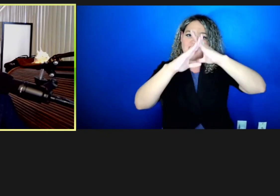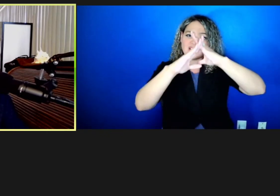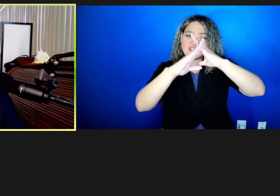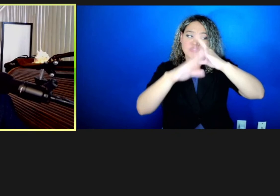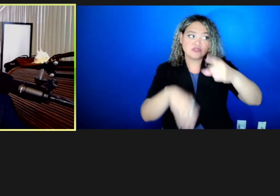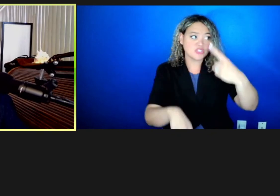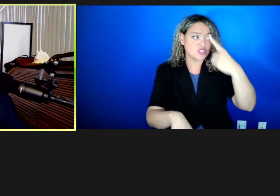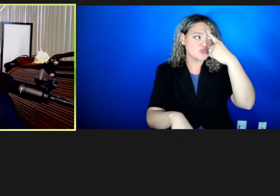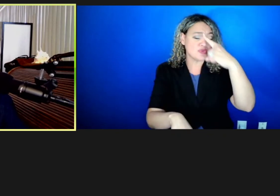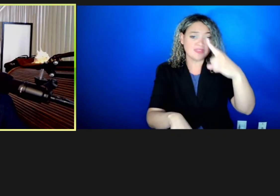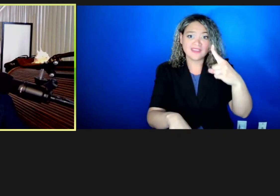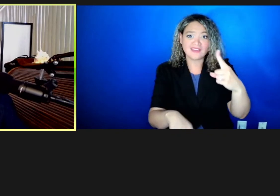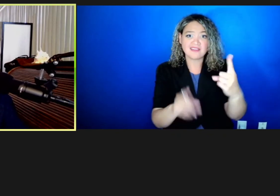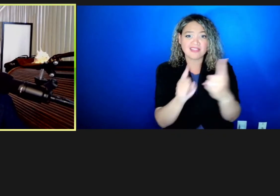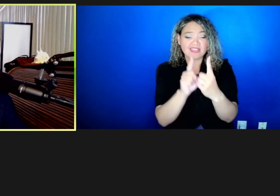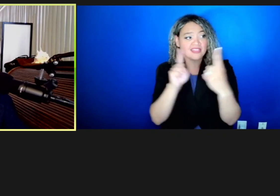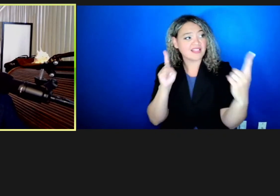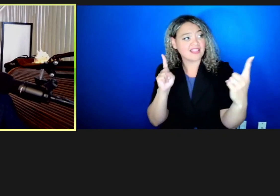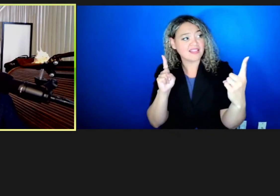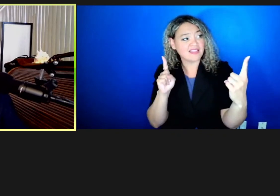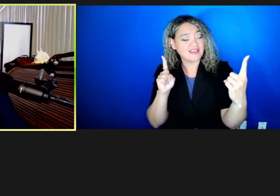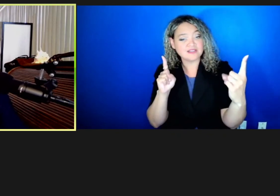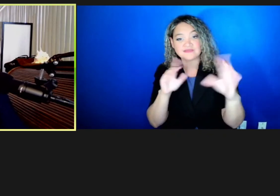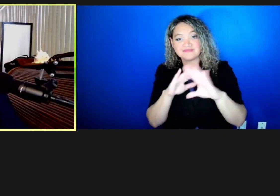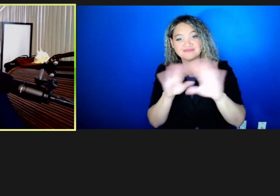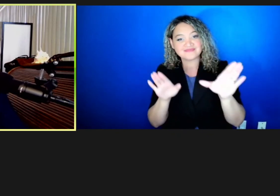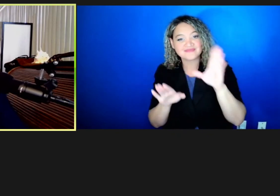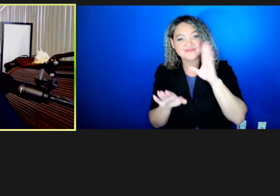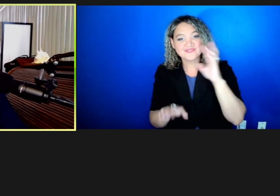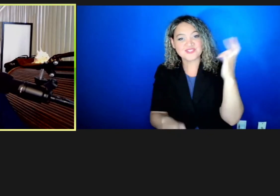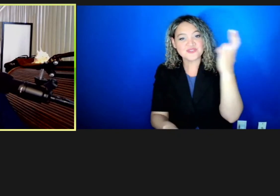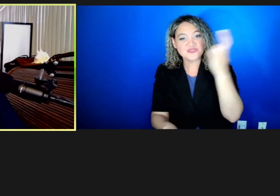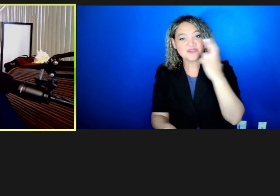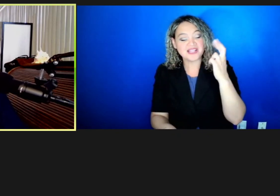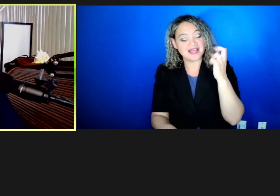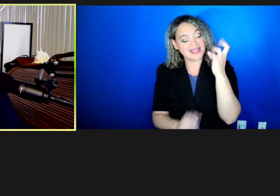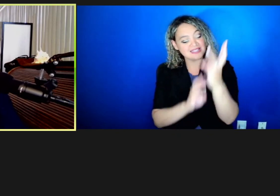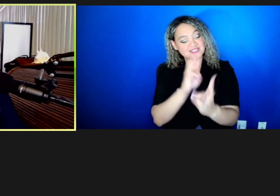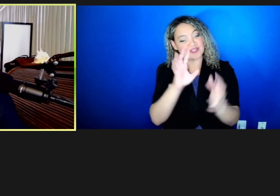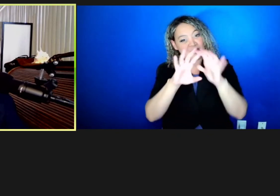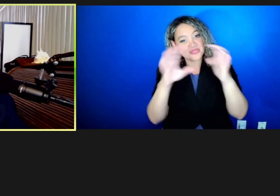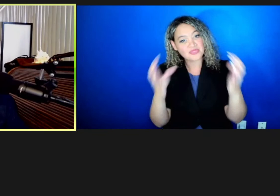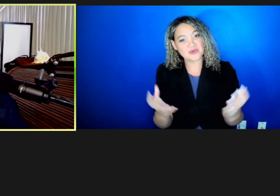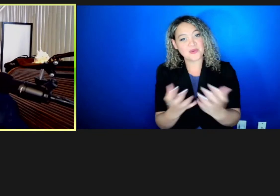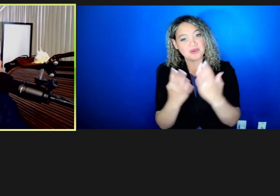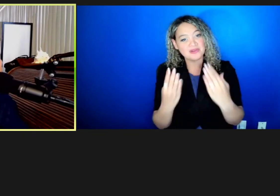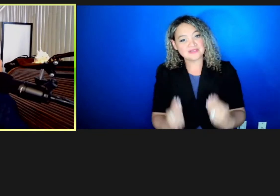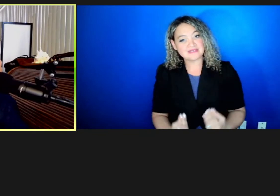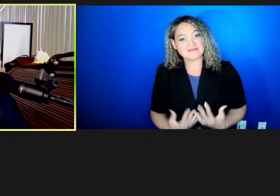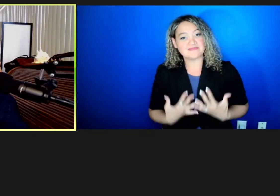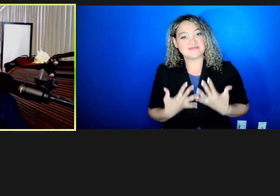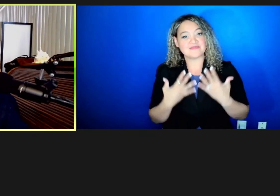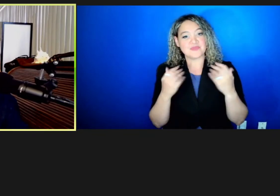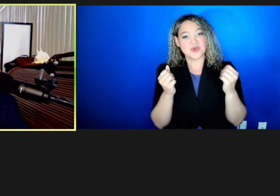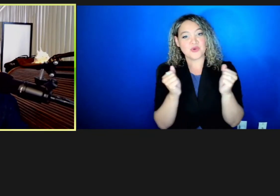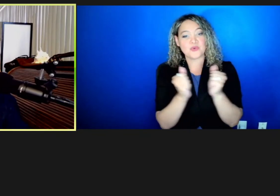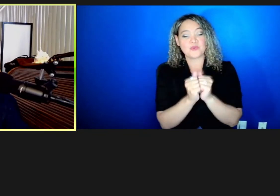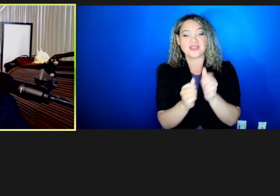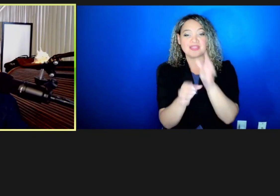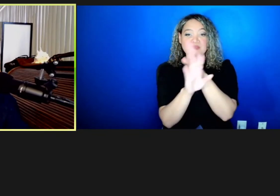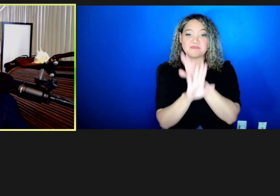our separation block us, we'll find that we fill the world and ourselves with